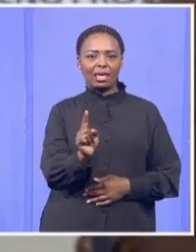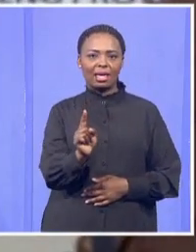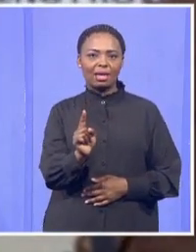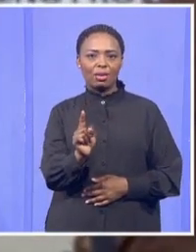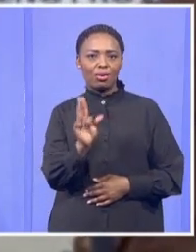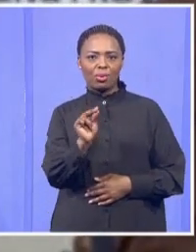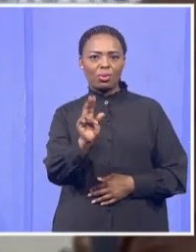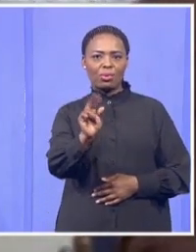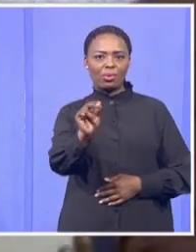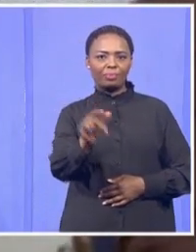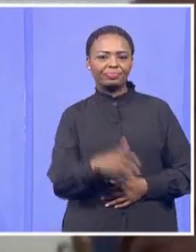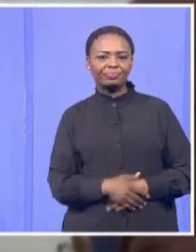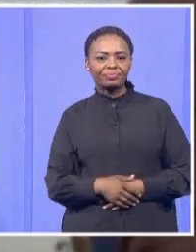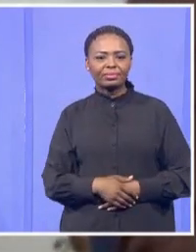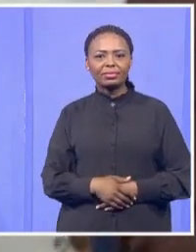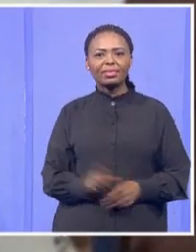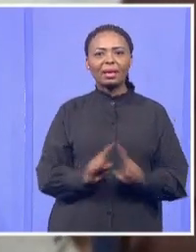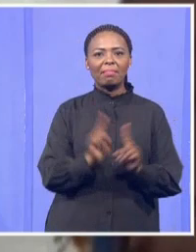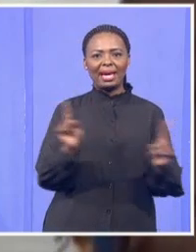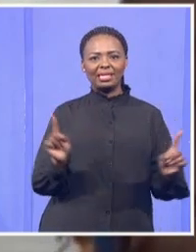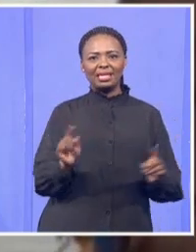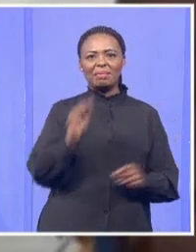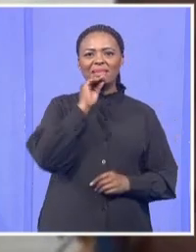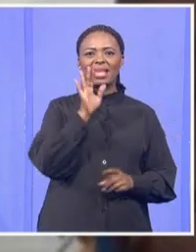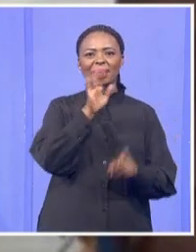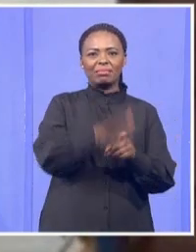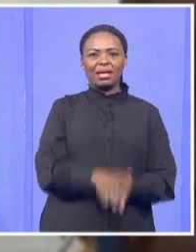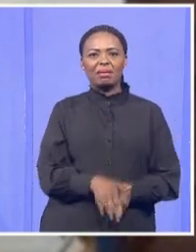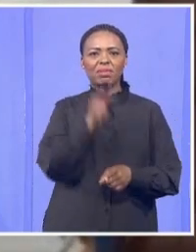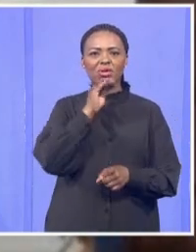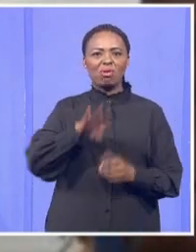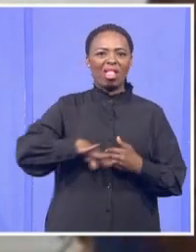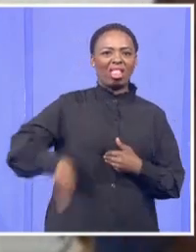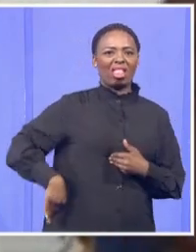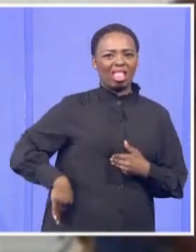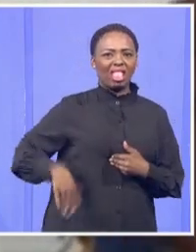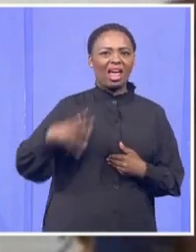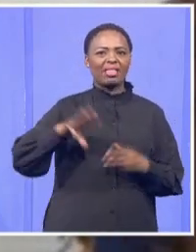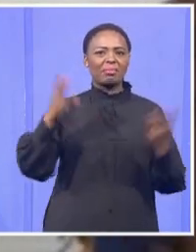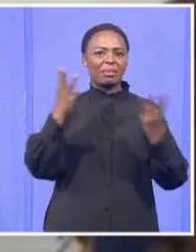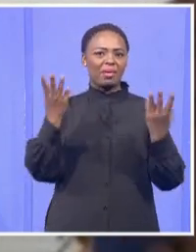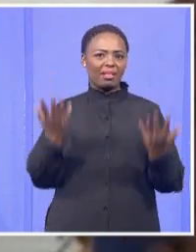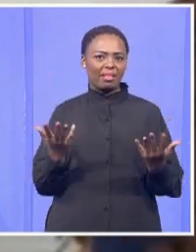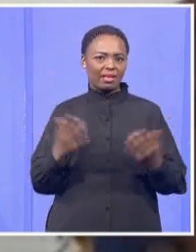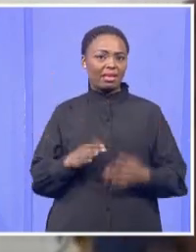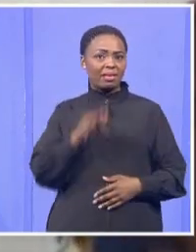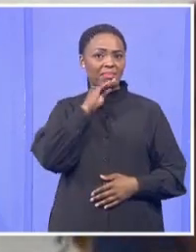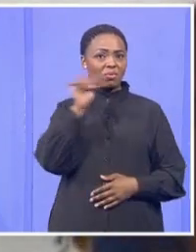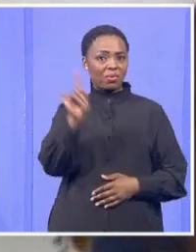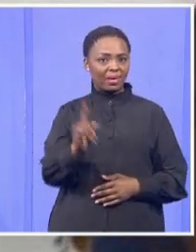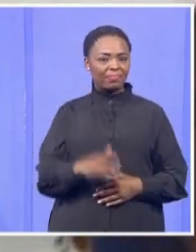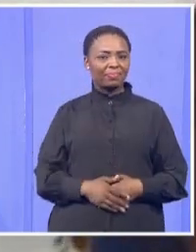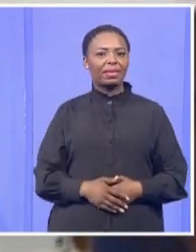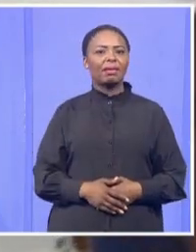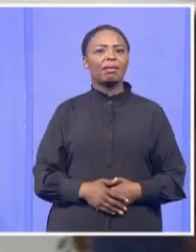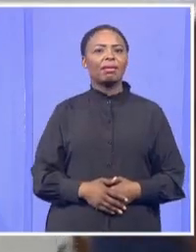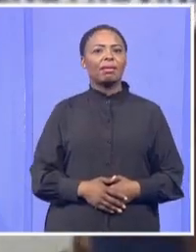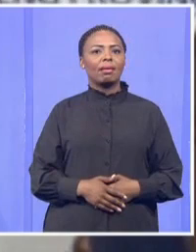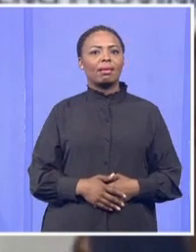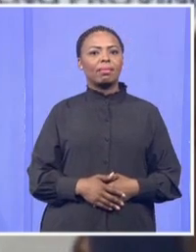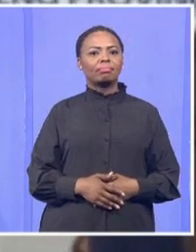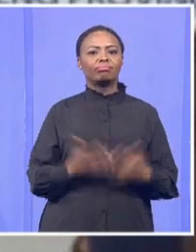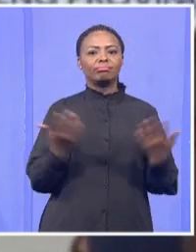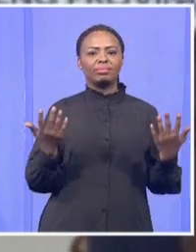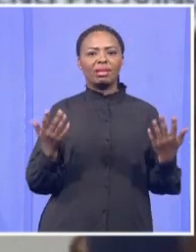don't think it's proper. It's discriminatory. It excludes other people. And what it will mean, people will cherry